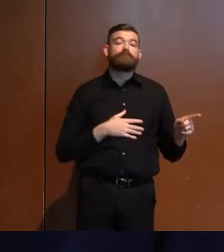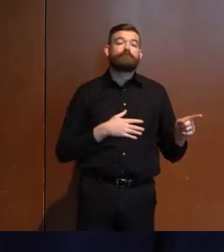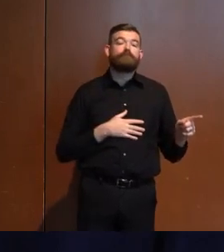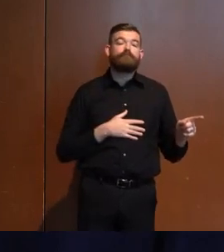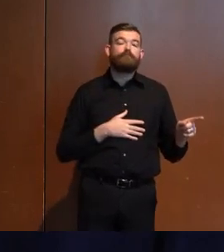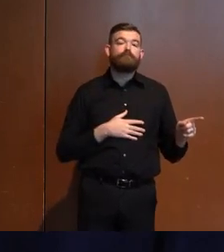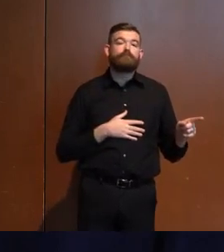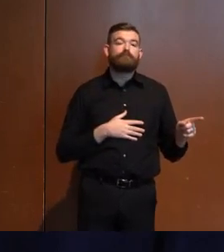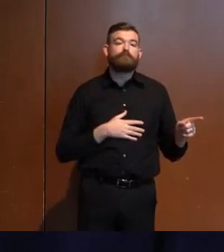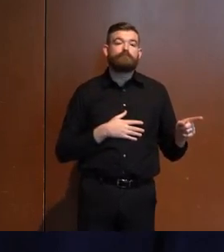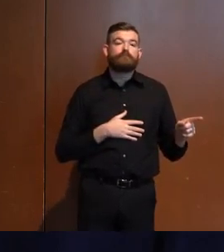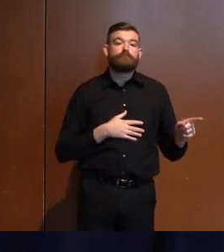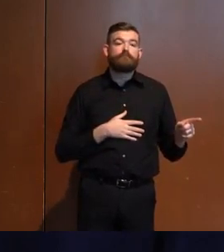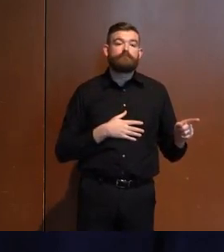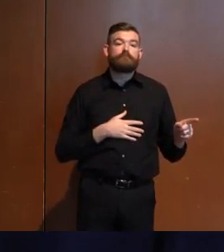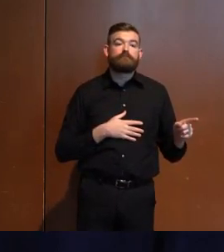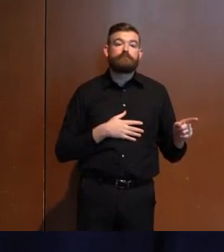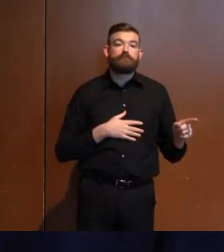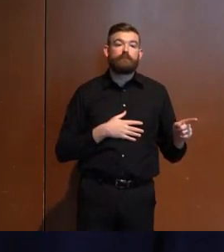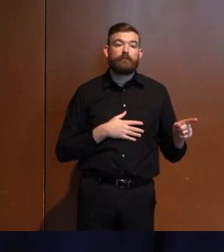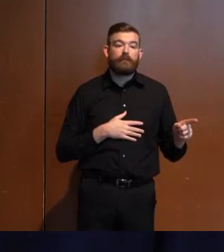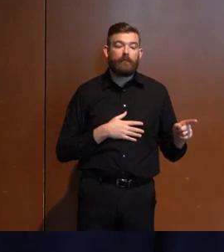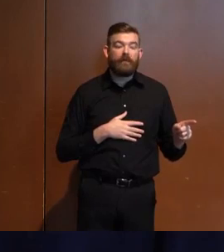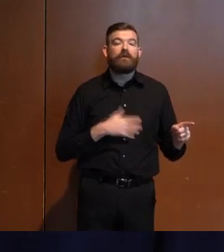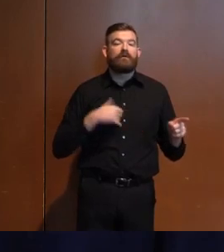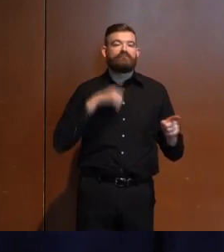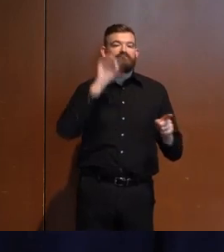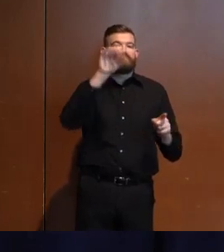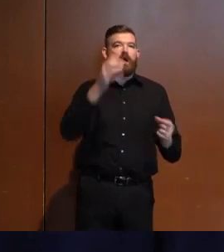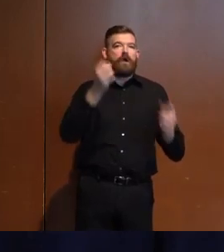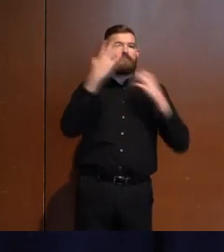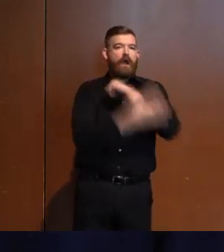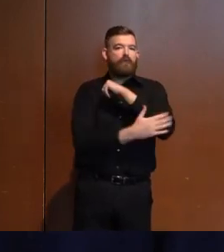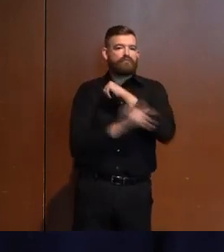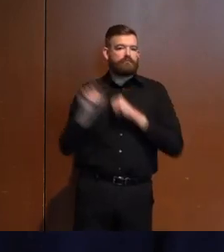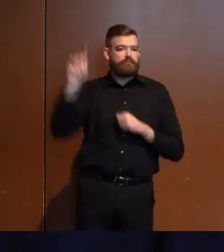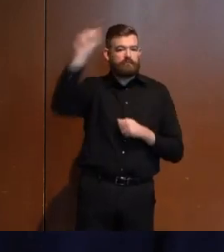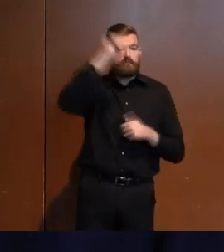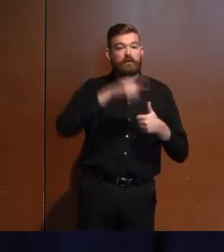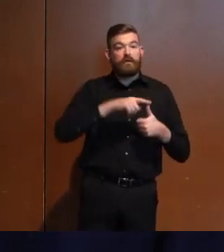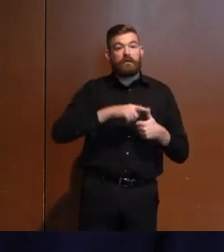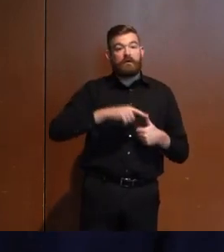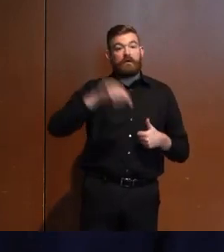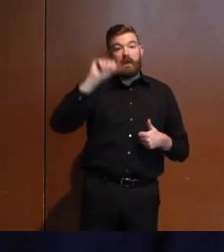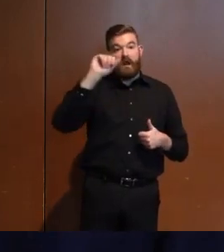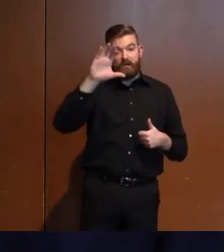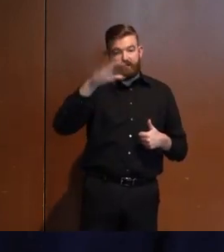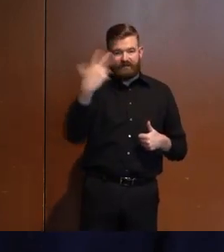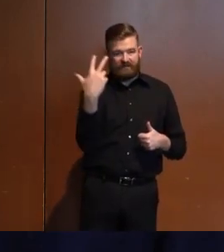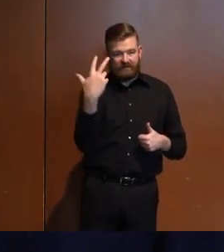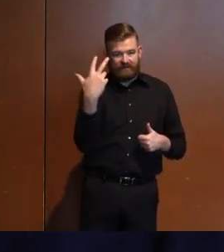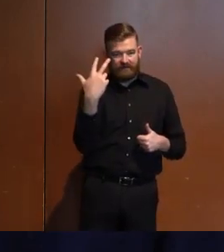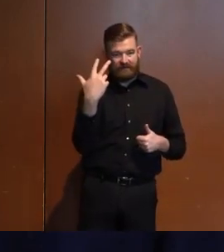The county breakdown of our new cases is as follows. Atlantic, 3, Bergen,